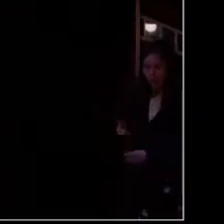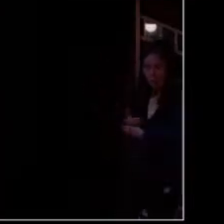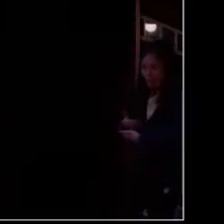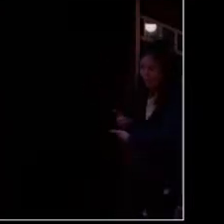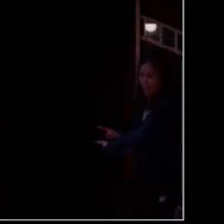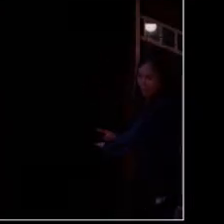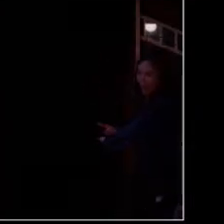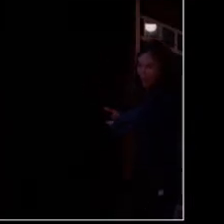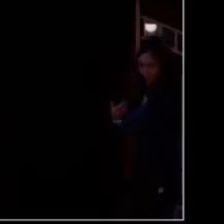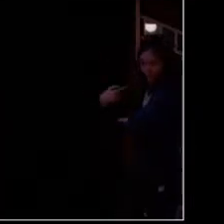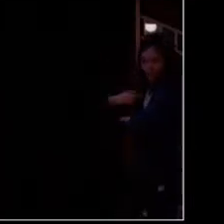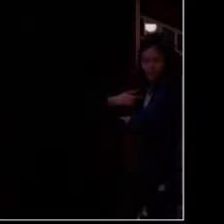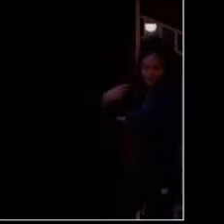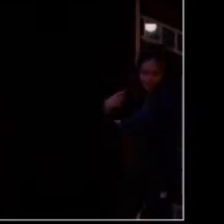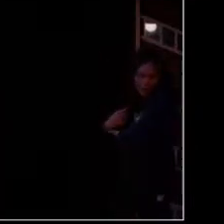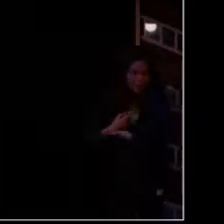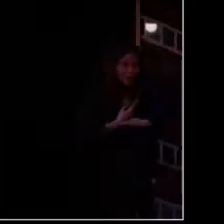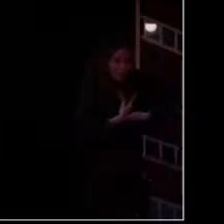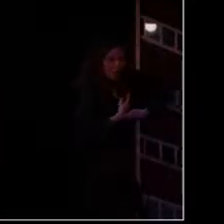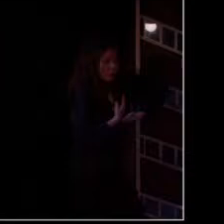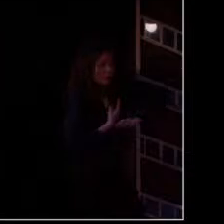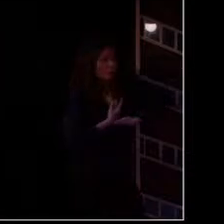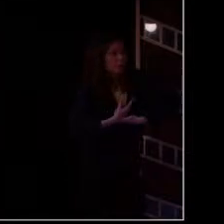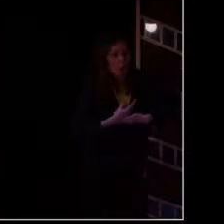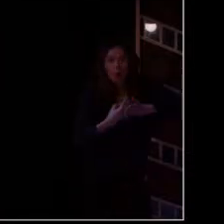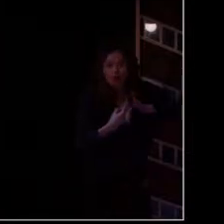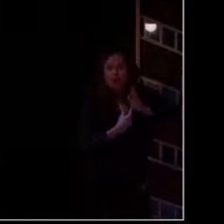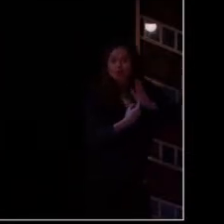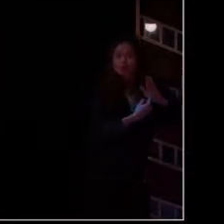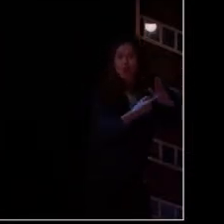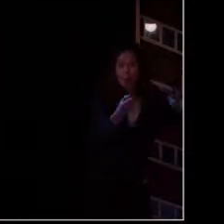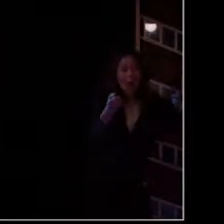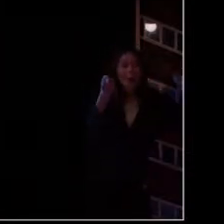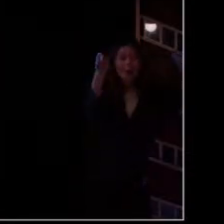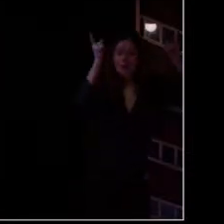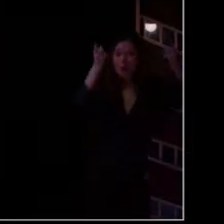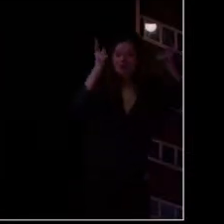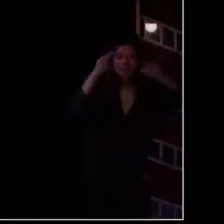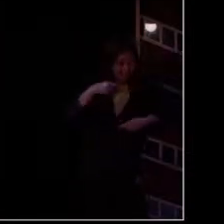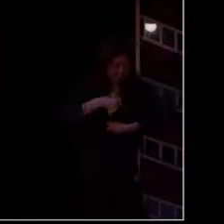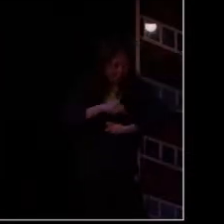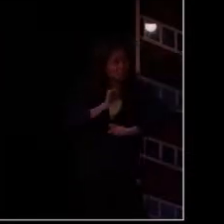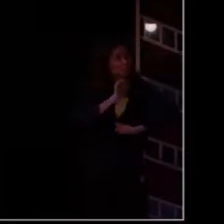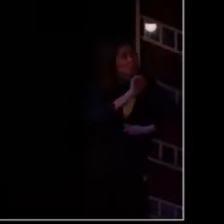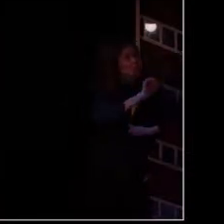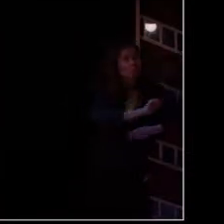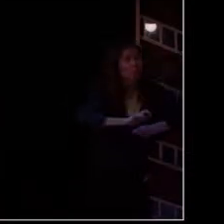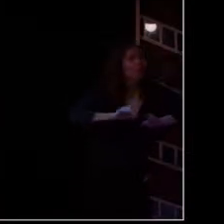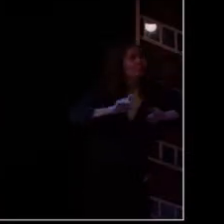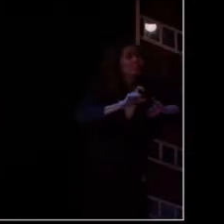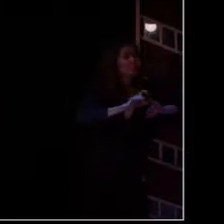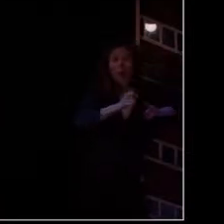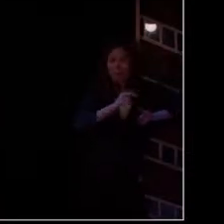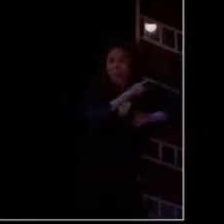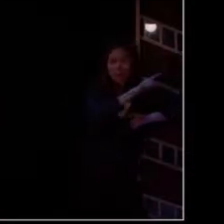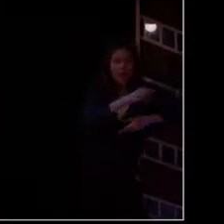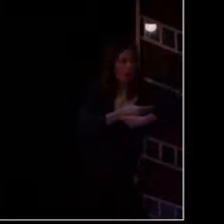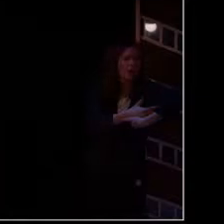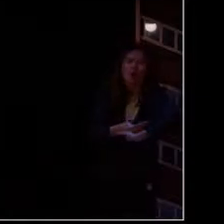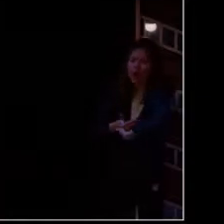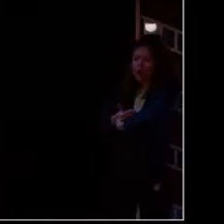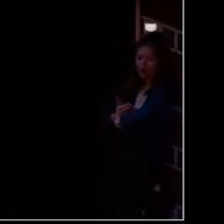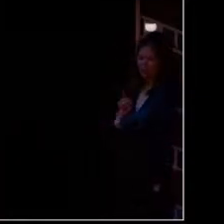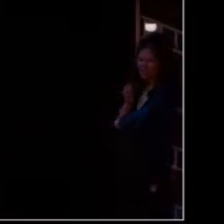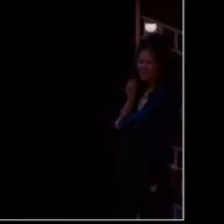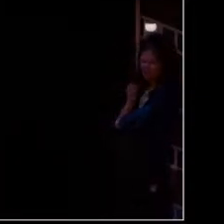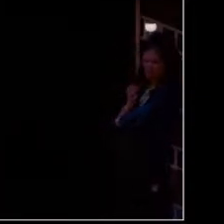show Leontes and undertake to be her loudest advocate. We do not know how he may soften at the sight of the